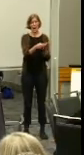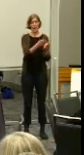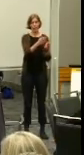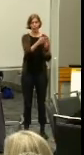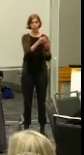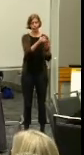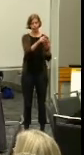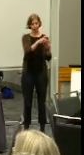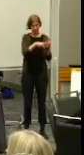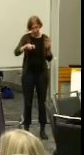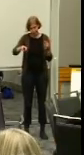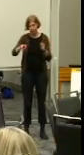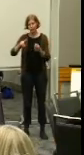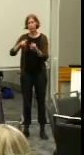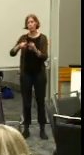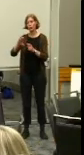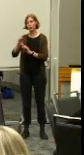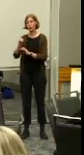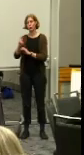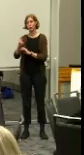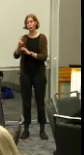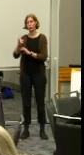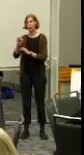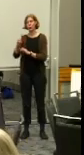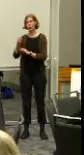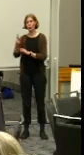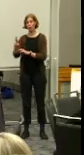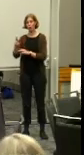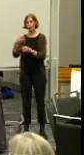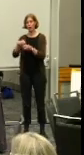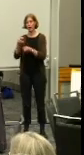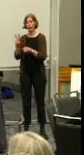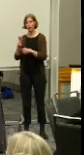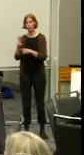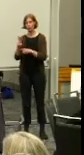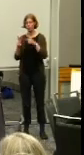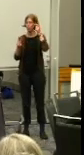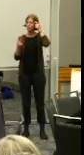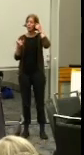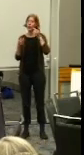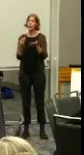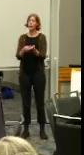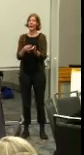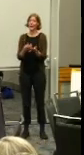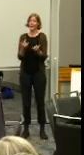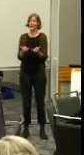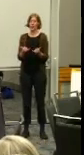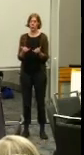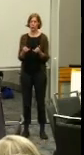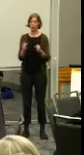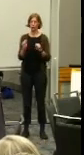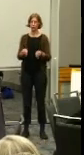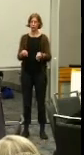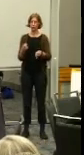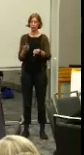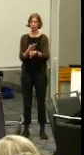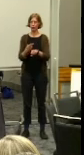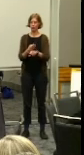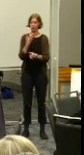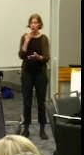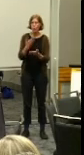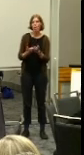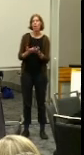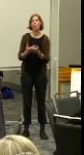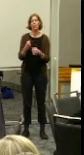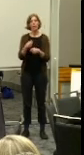the corridor. That money is starting to come through now, so we really want to be there to make sure that money is used effectively and work with